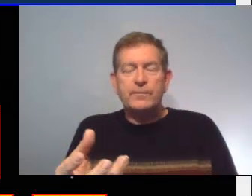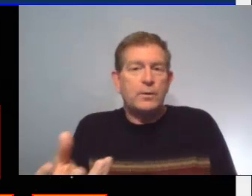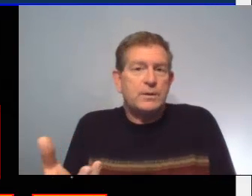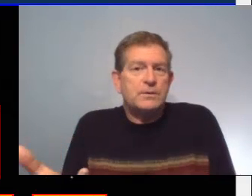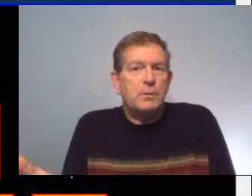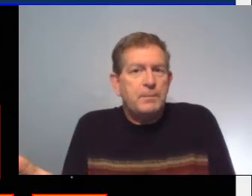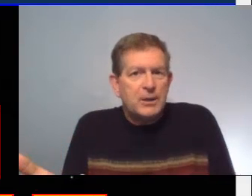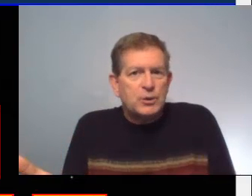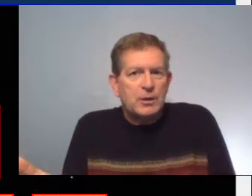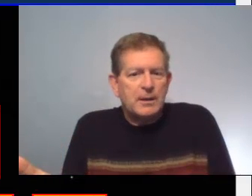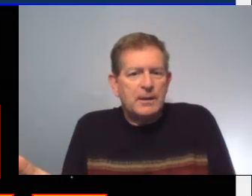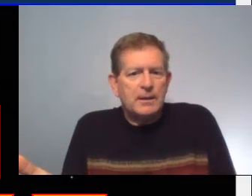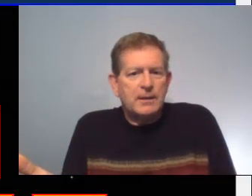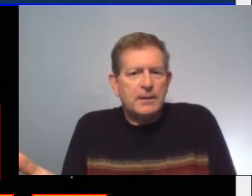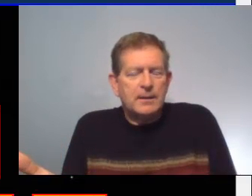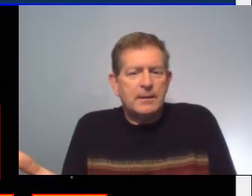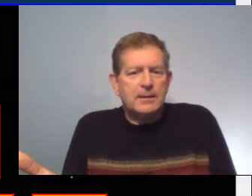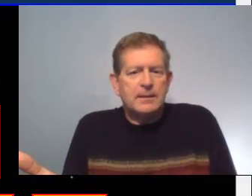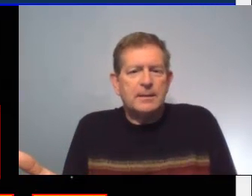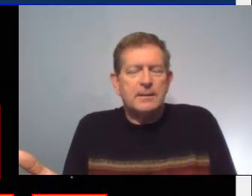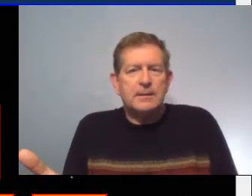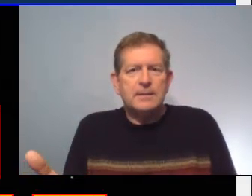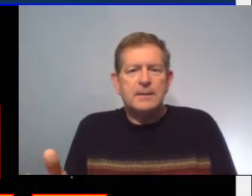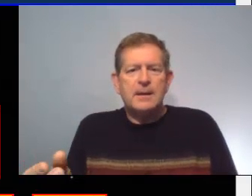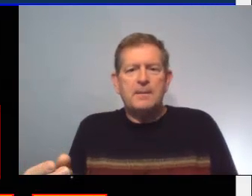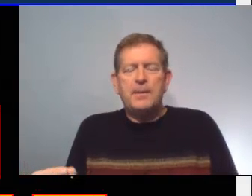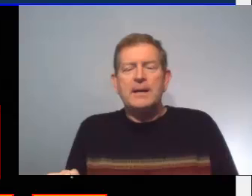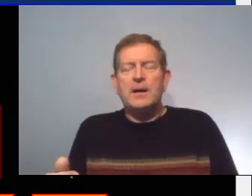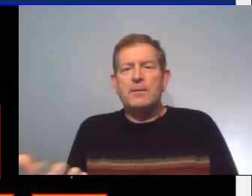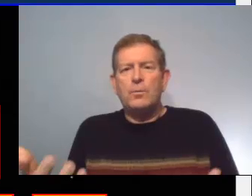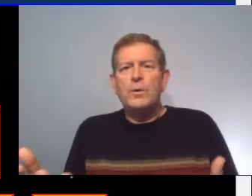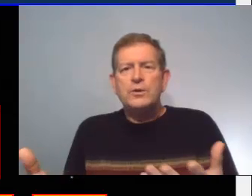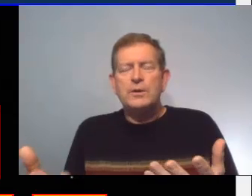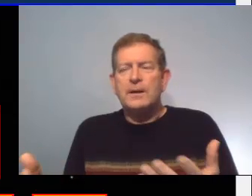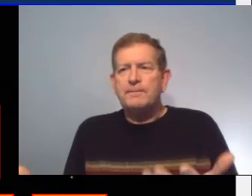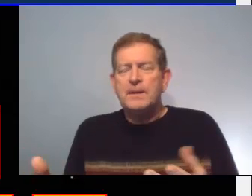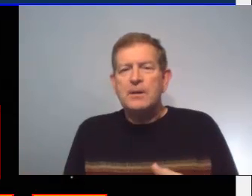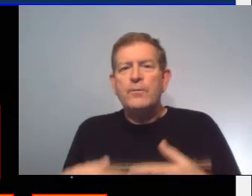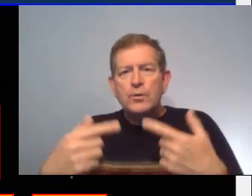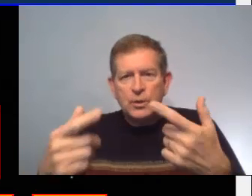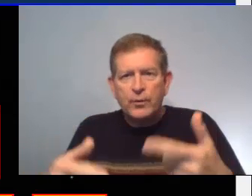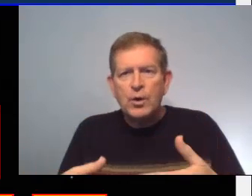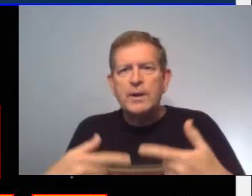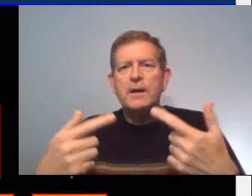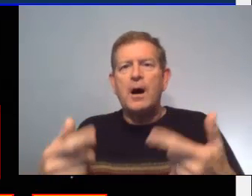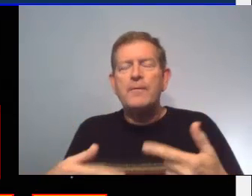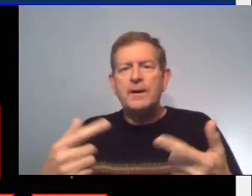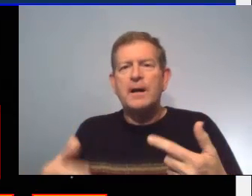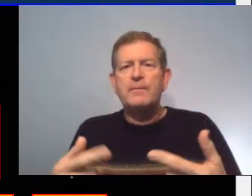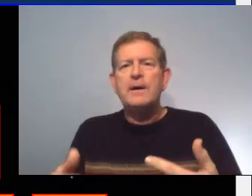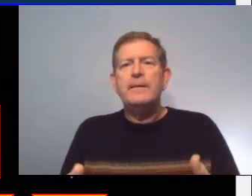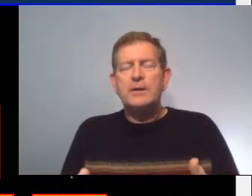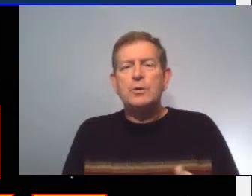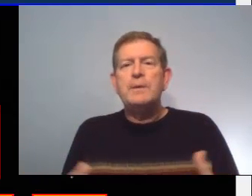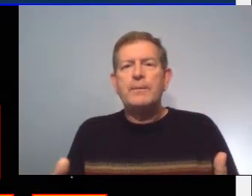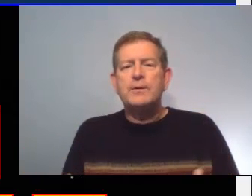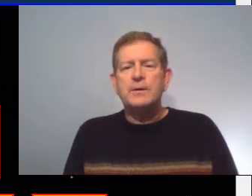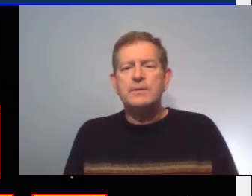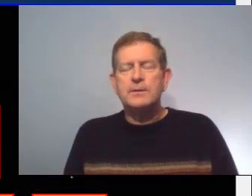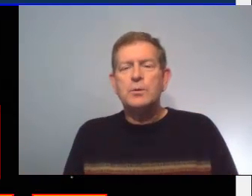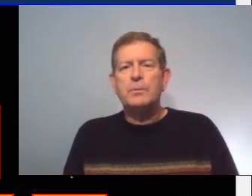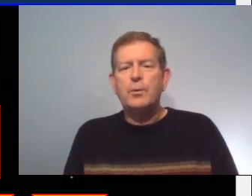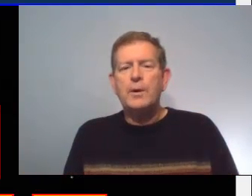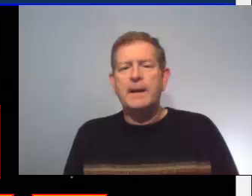those words for which there is no picture, but which you should have heard often enough that you'd be